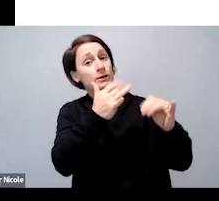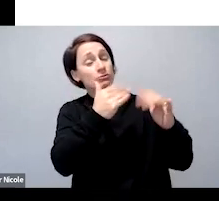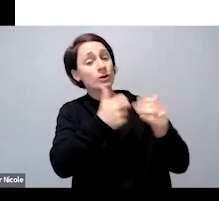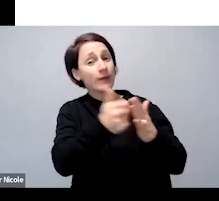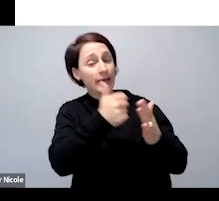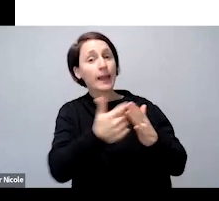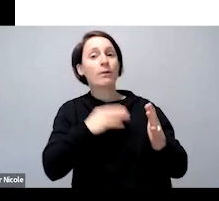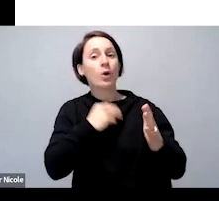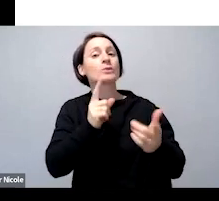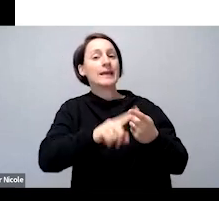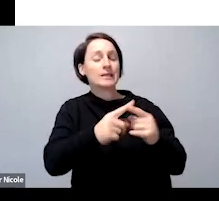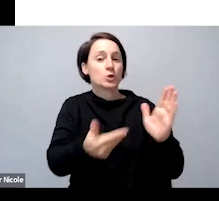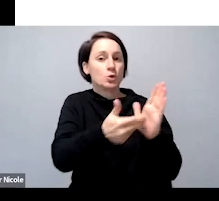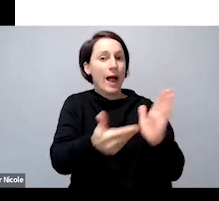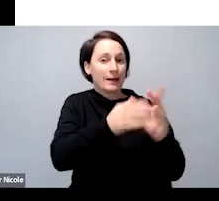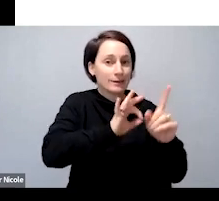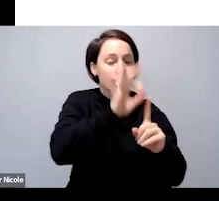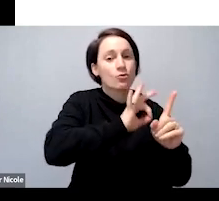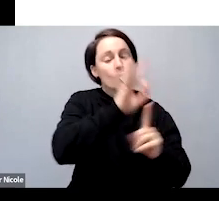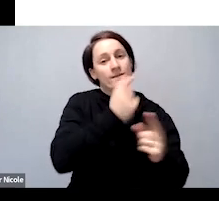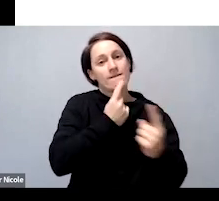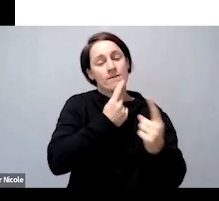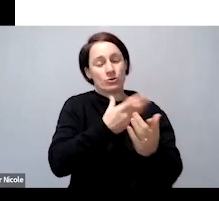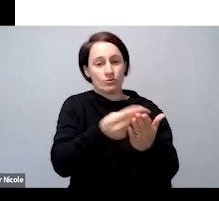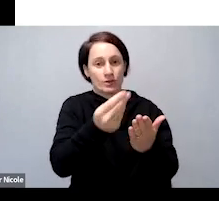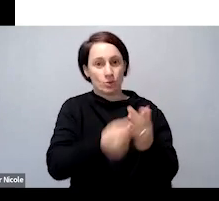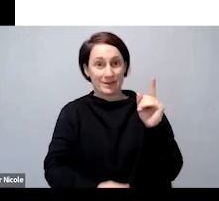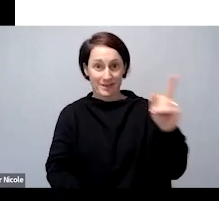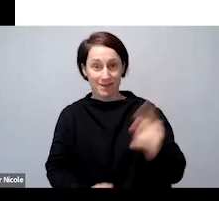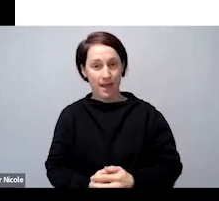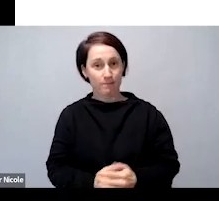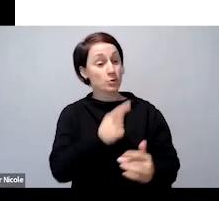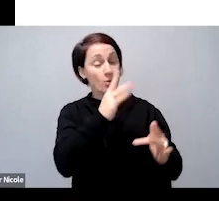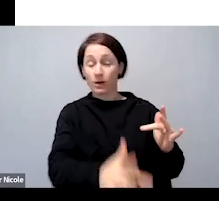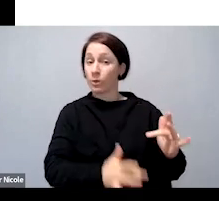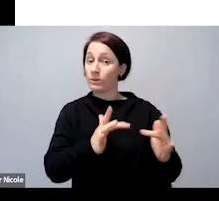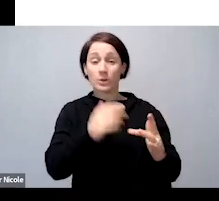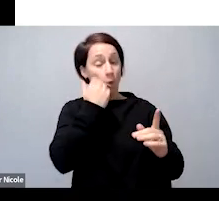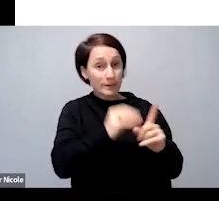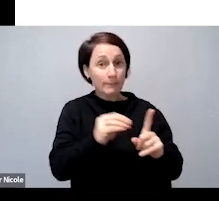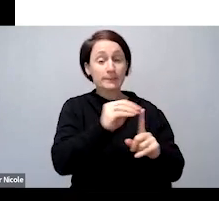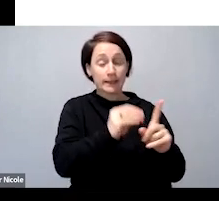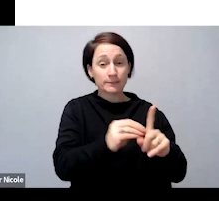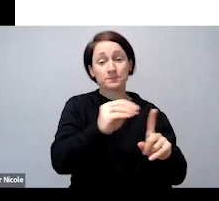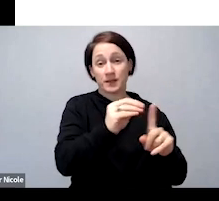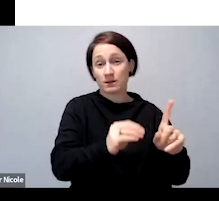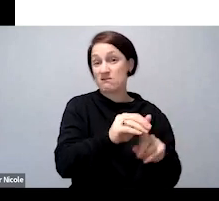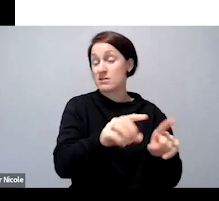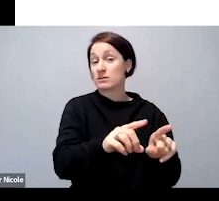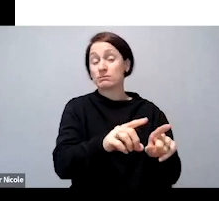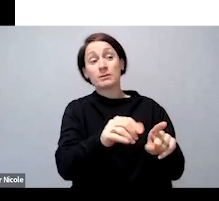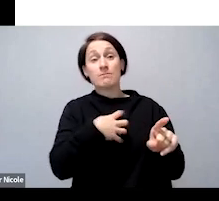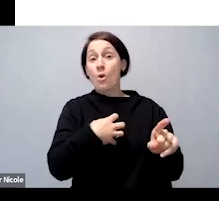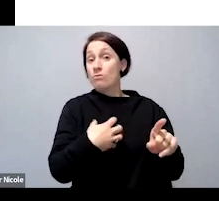information as we go, and we improve resources along the way. So you'll always find new information or more current